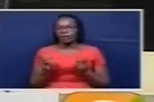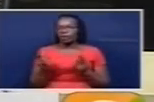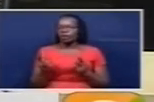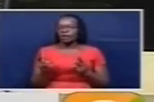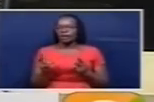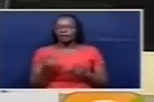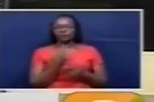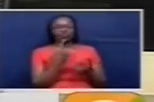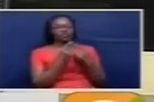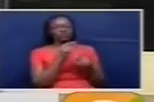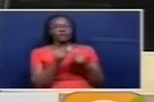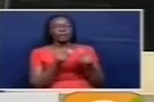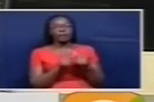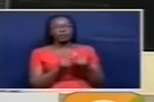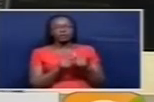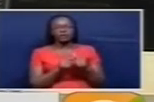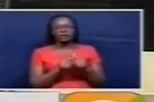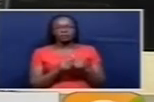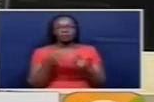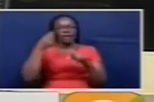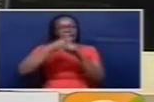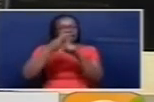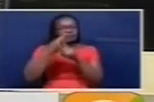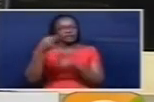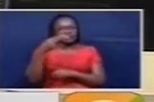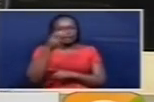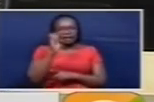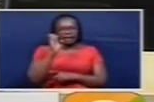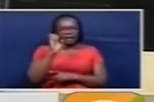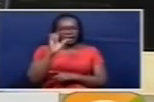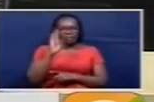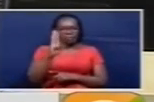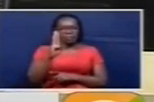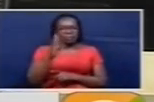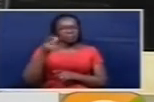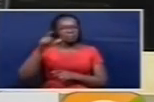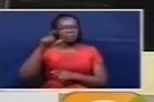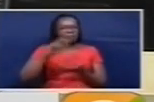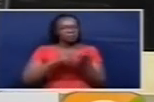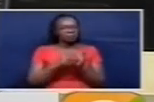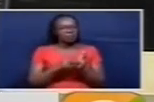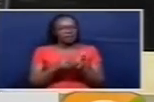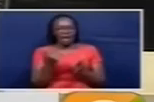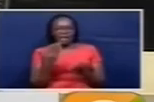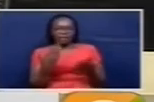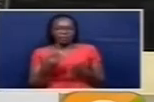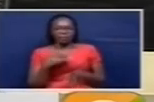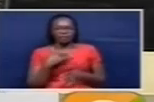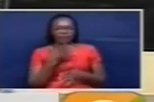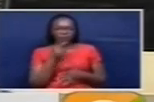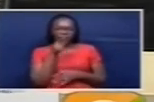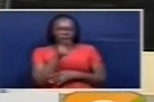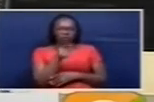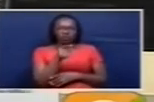You're talking about pushing for HELB increment. People would argue that it would be a better option, or perhaps it would be better for you to